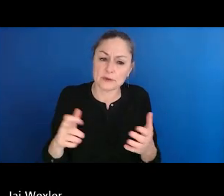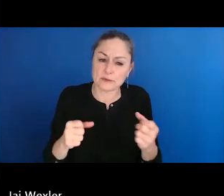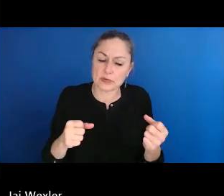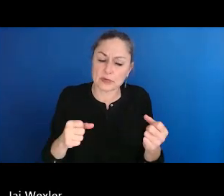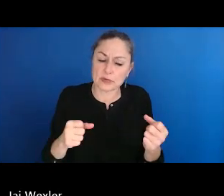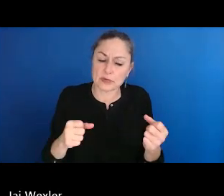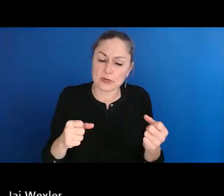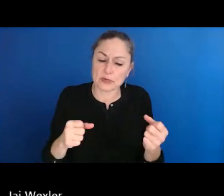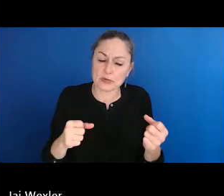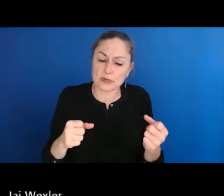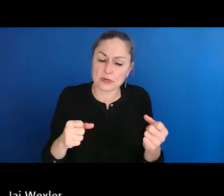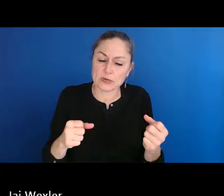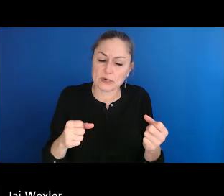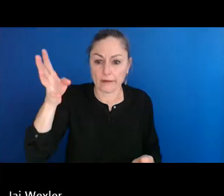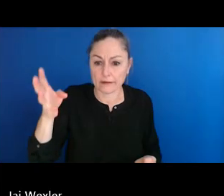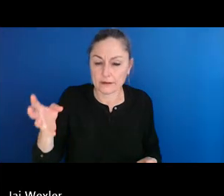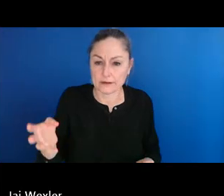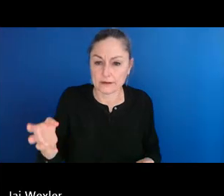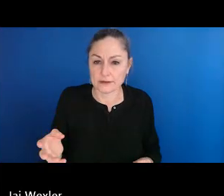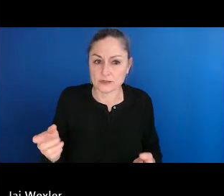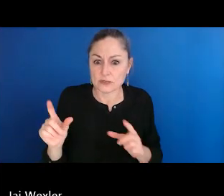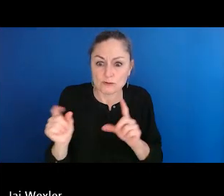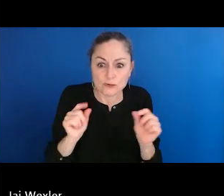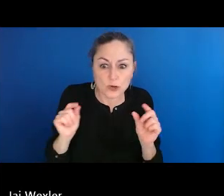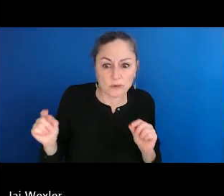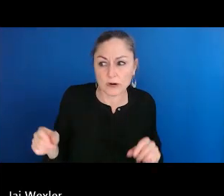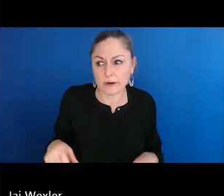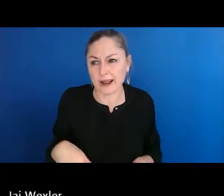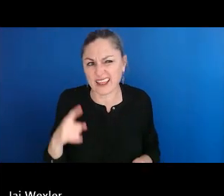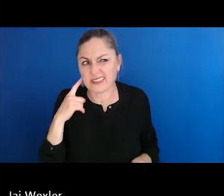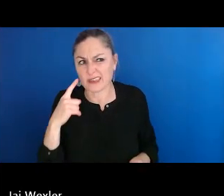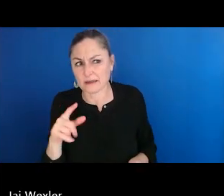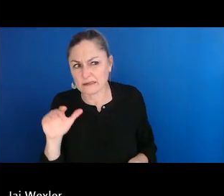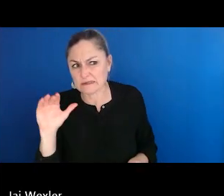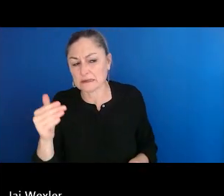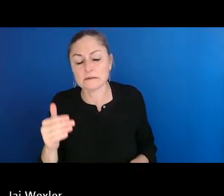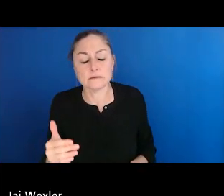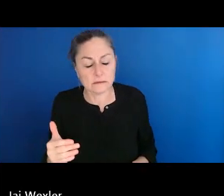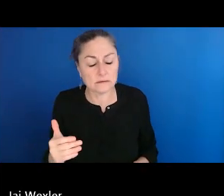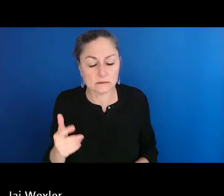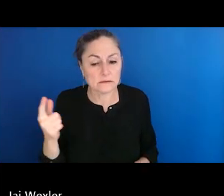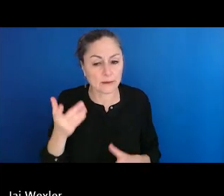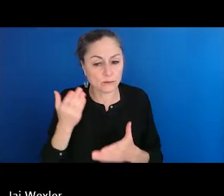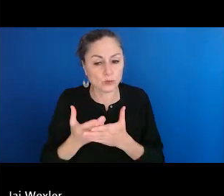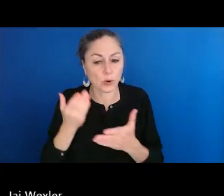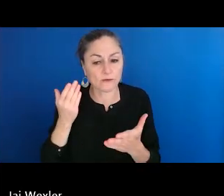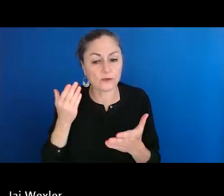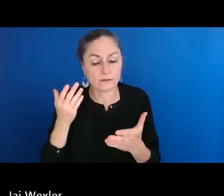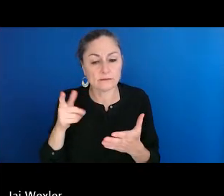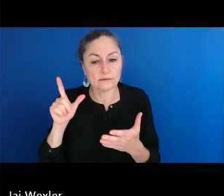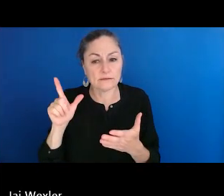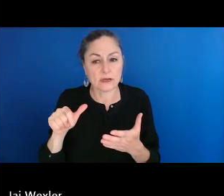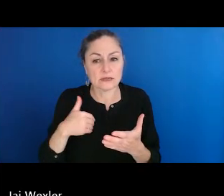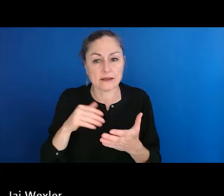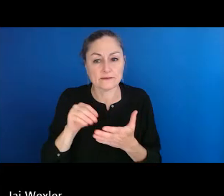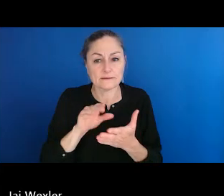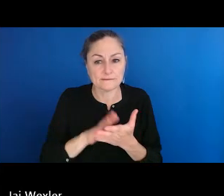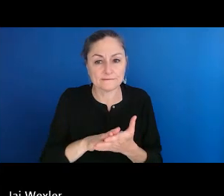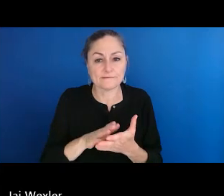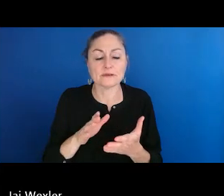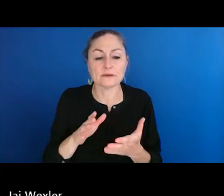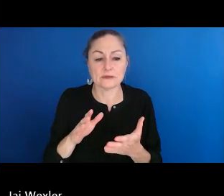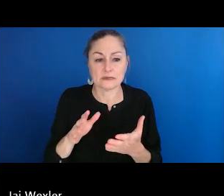It shouldn't be something that's simply a rumor or a perception. There should be something that can be documented about the threat